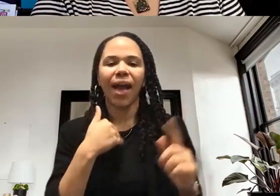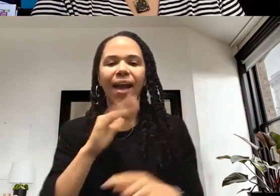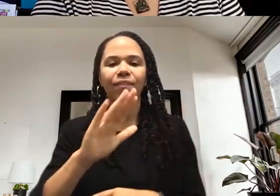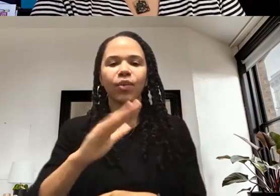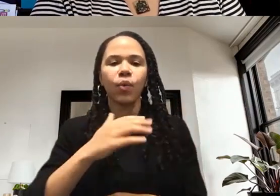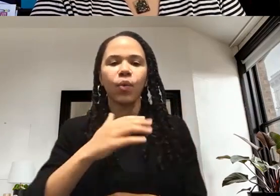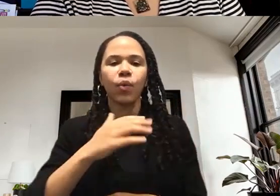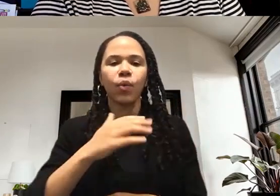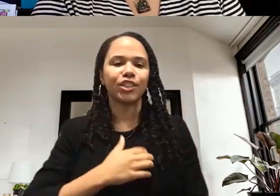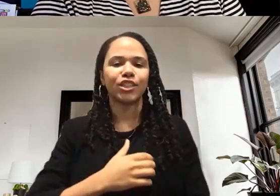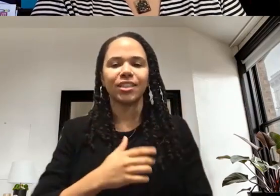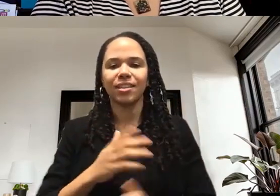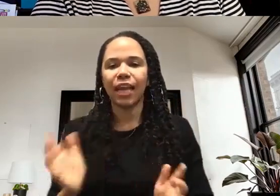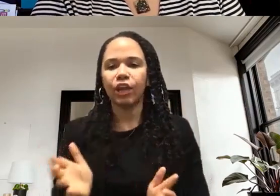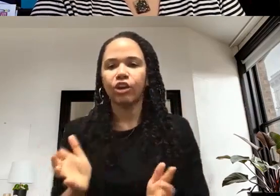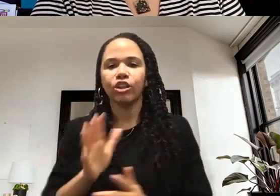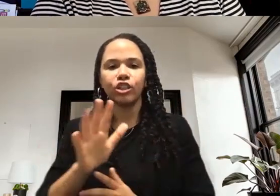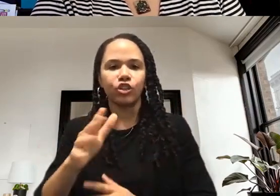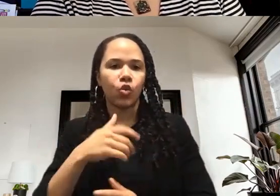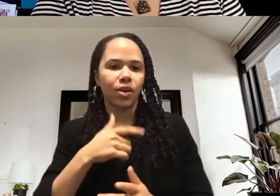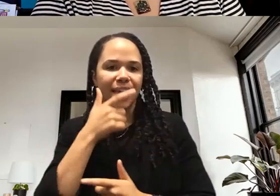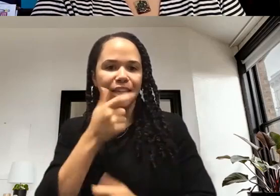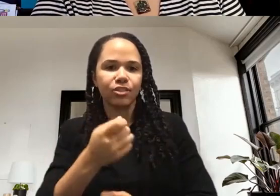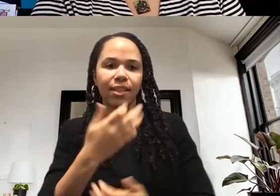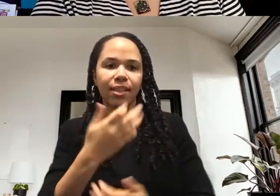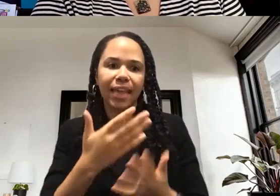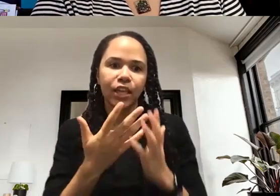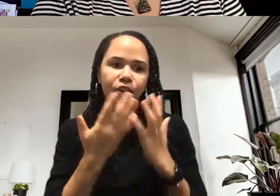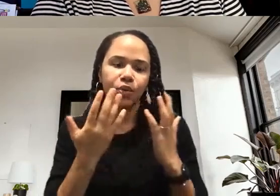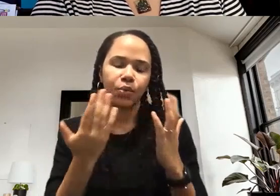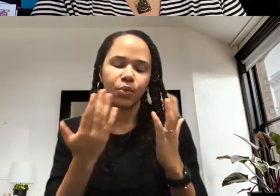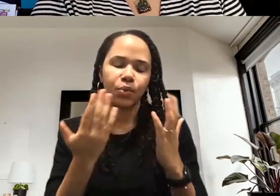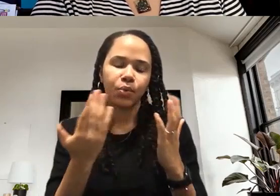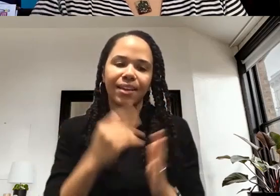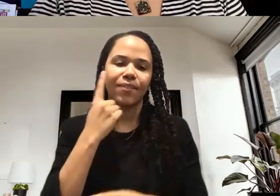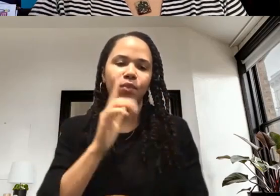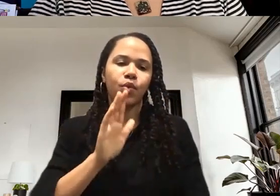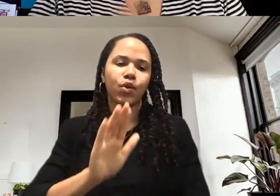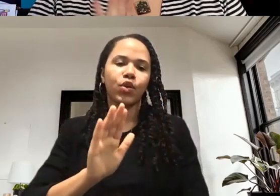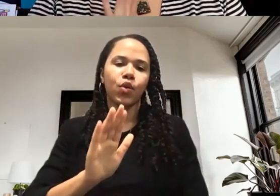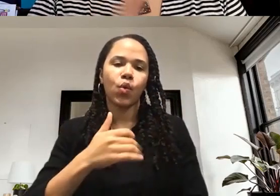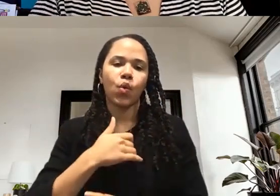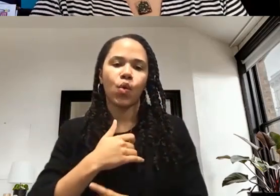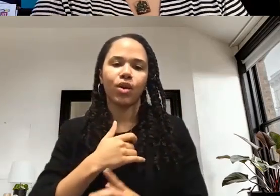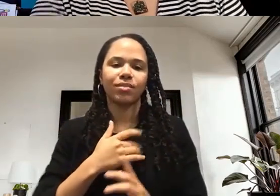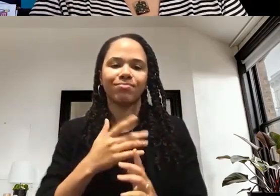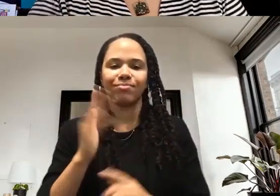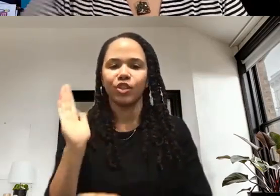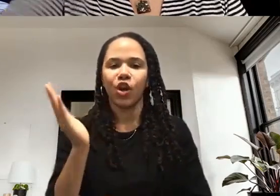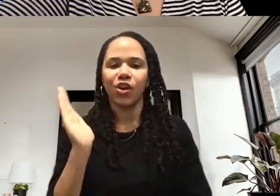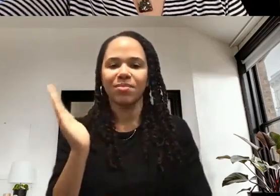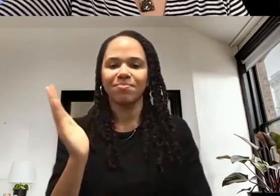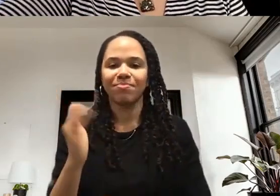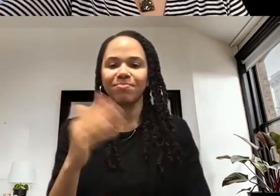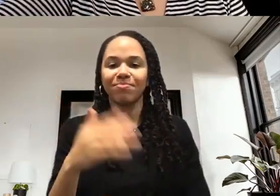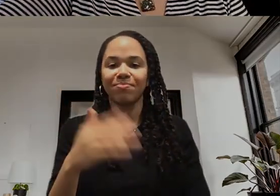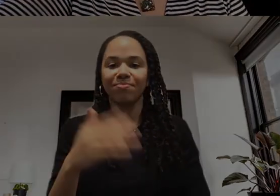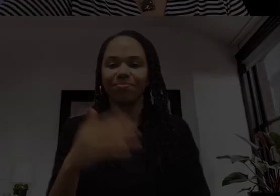that. Thank you again for your great talk, Ruth. Great seeing you guys. You too.